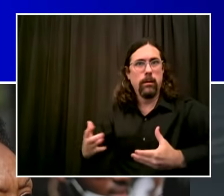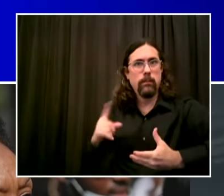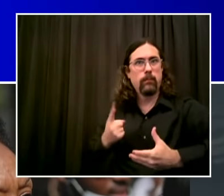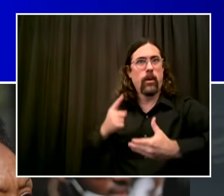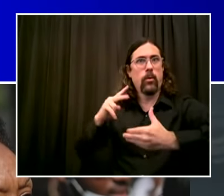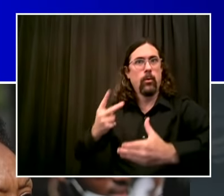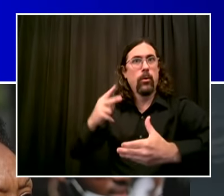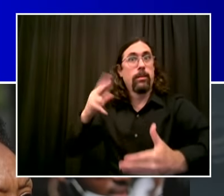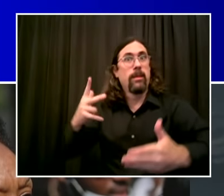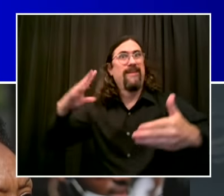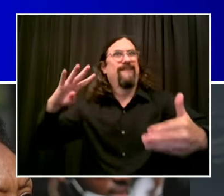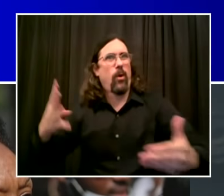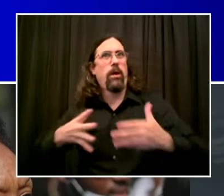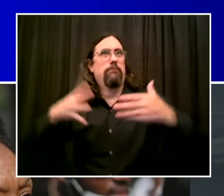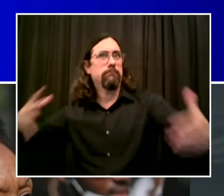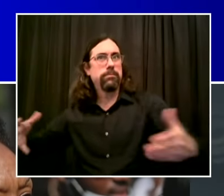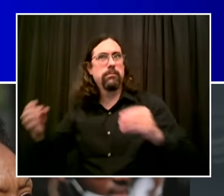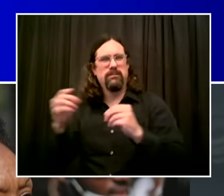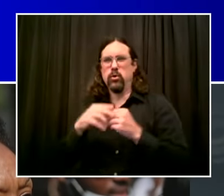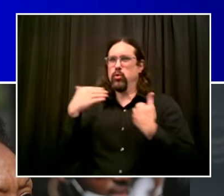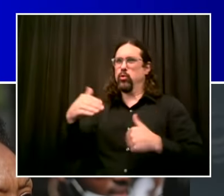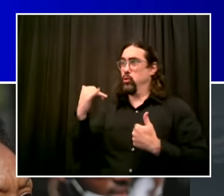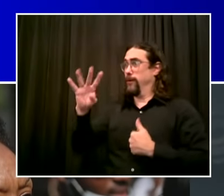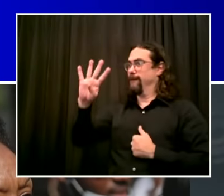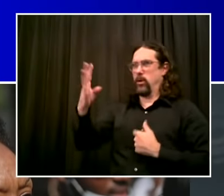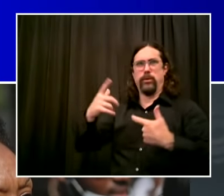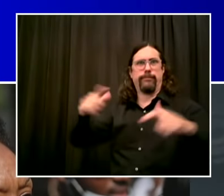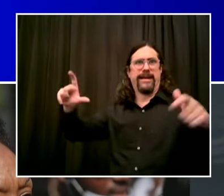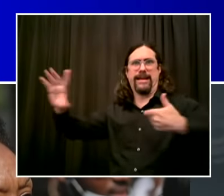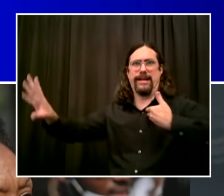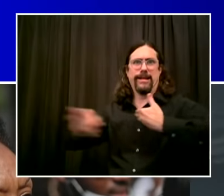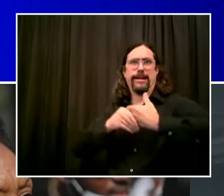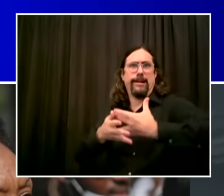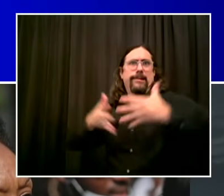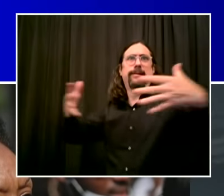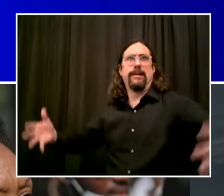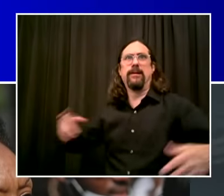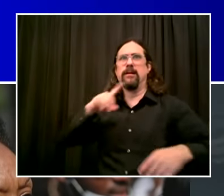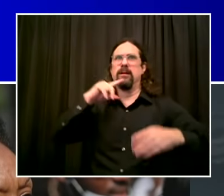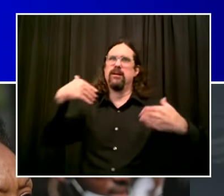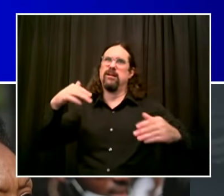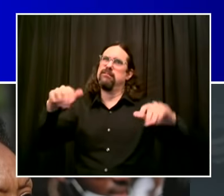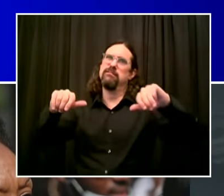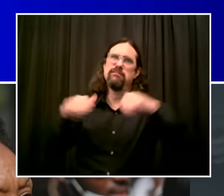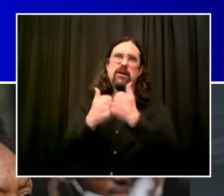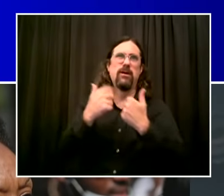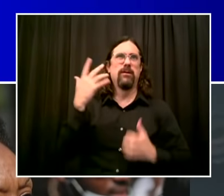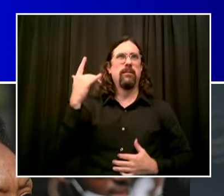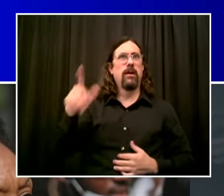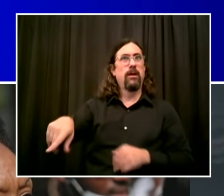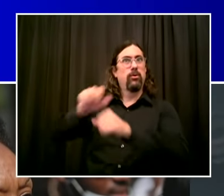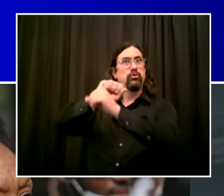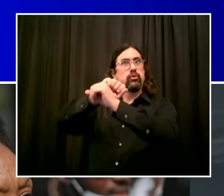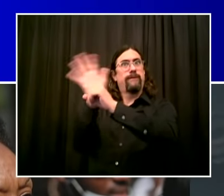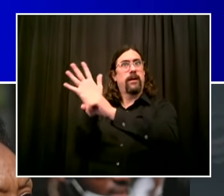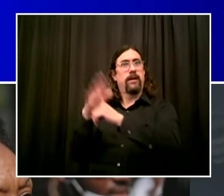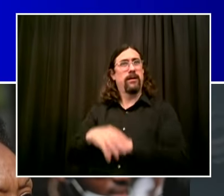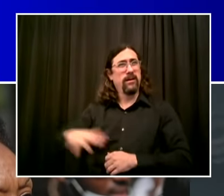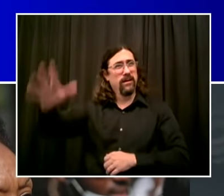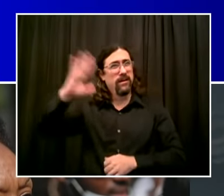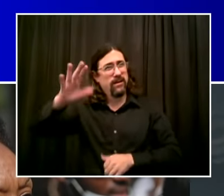York City, in its comeback from the coronavirus, having been the epicenter of the crisis in the very beginning, that we would get to phase